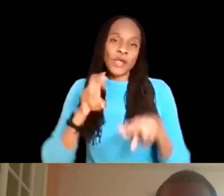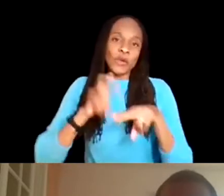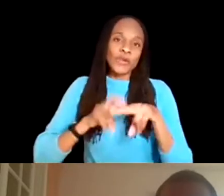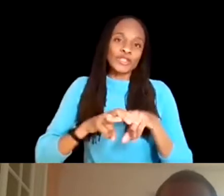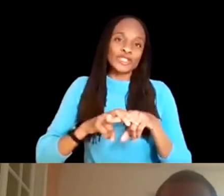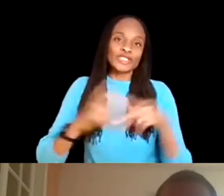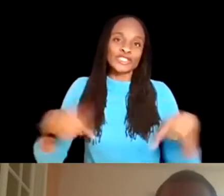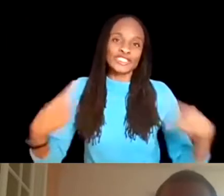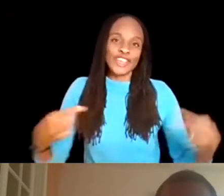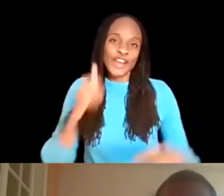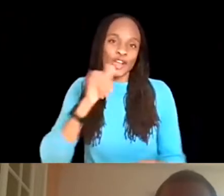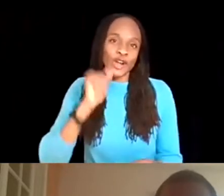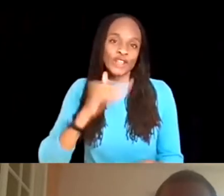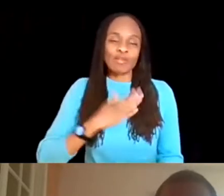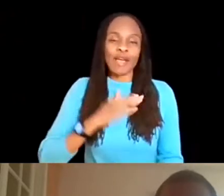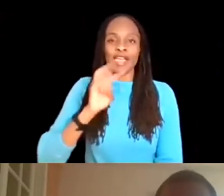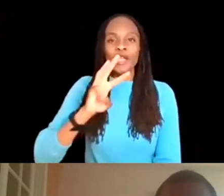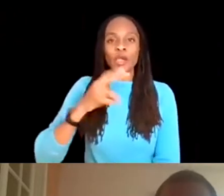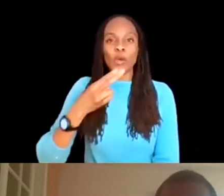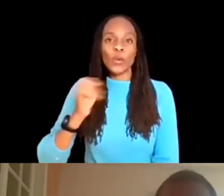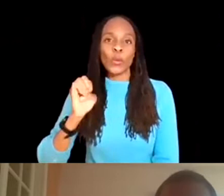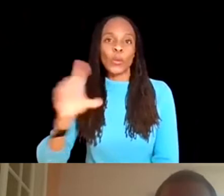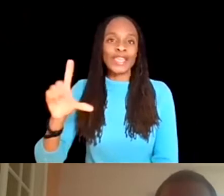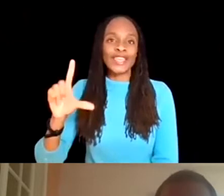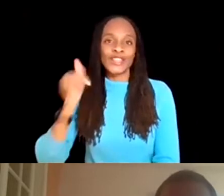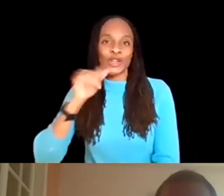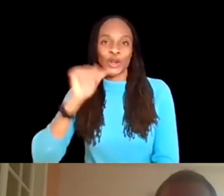them. So my wheel girls, they,